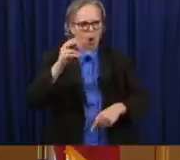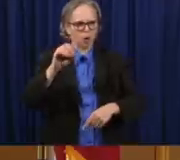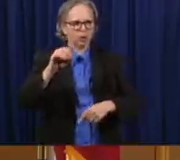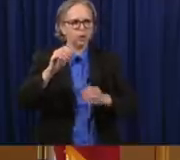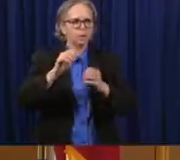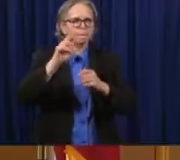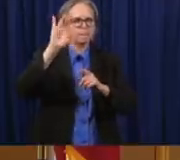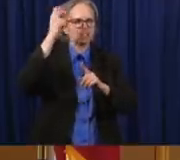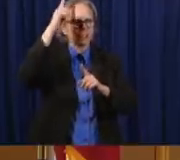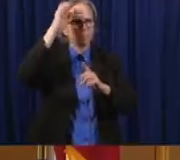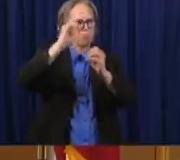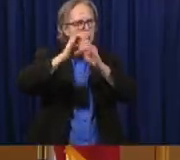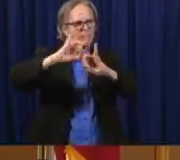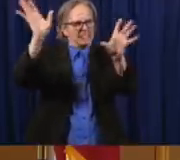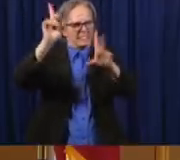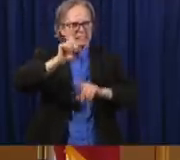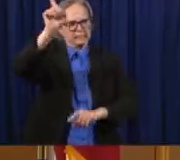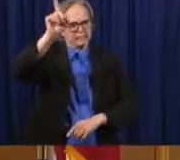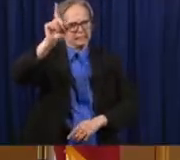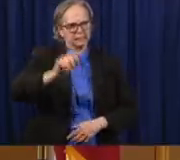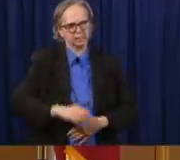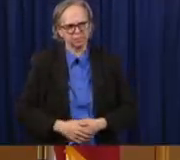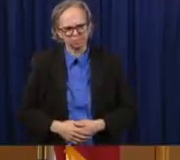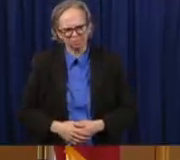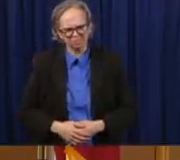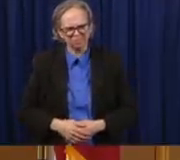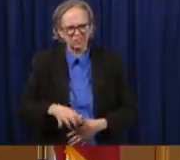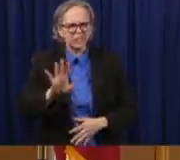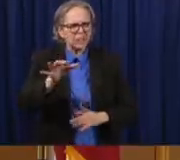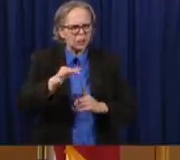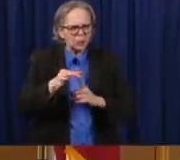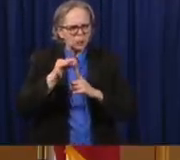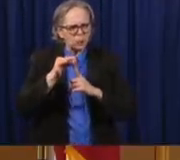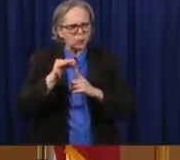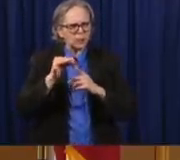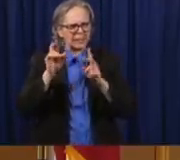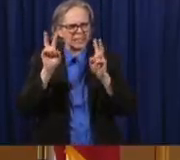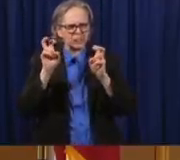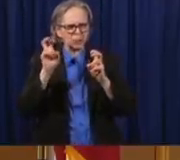not decided, we have not discussed. My